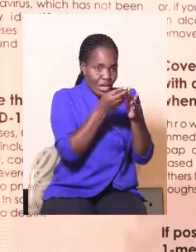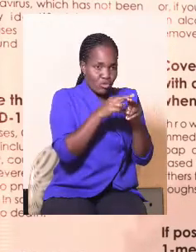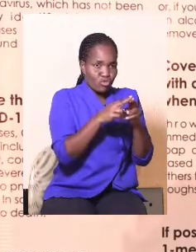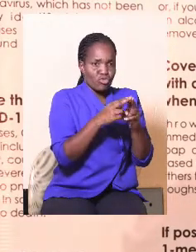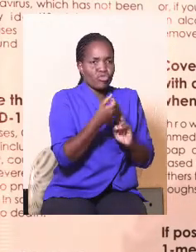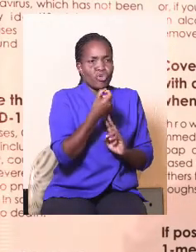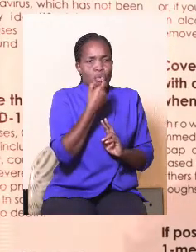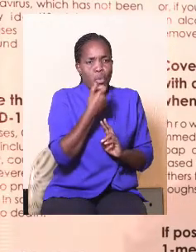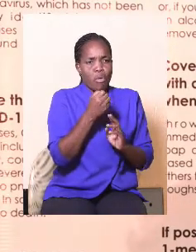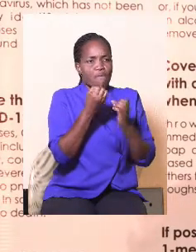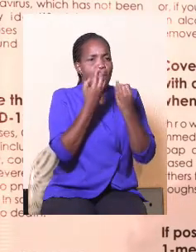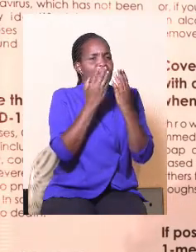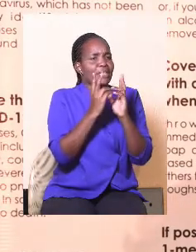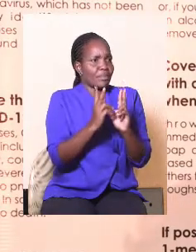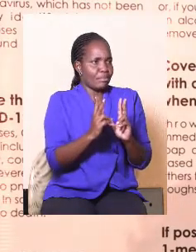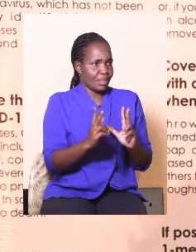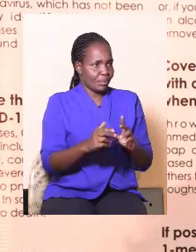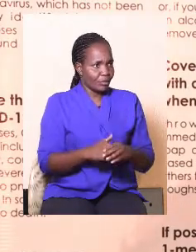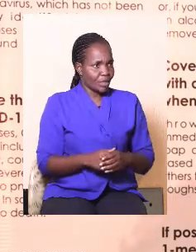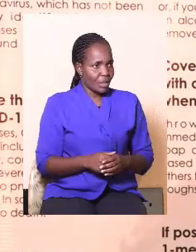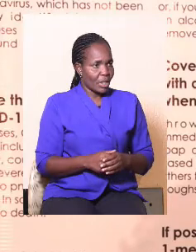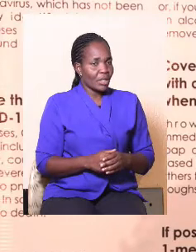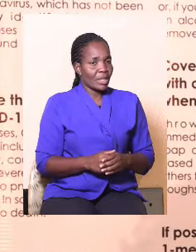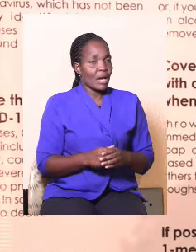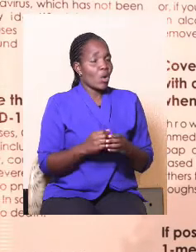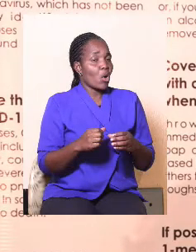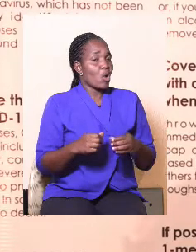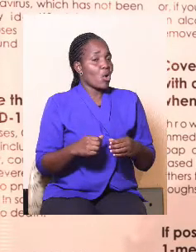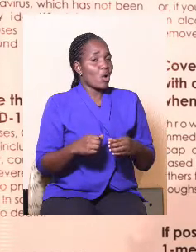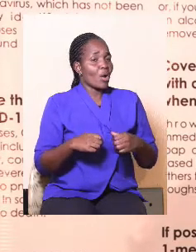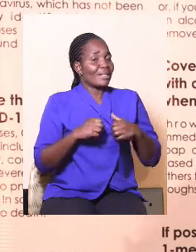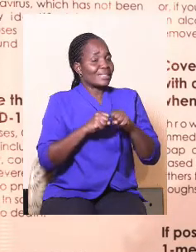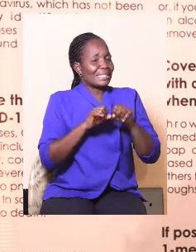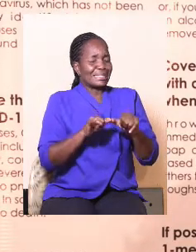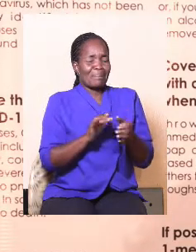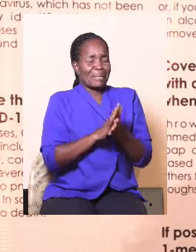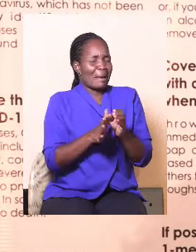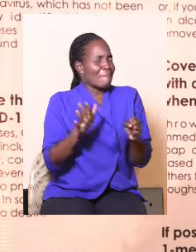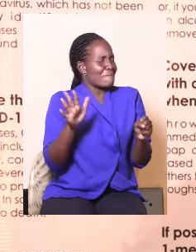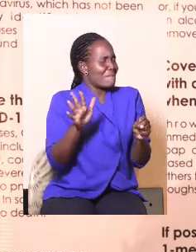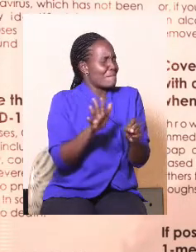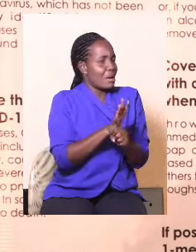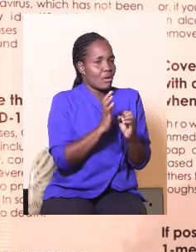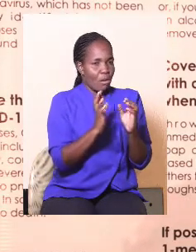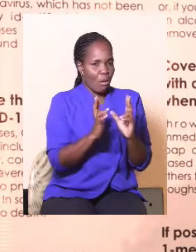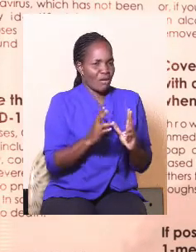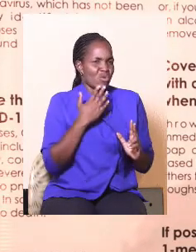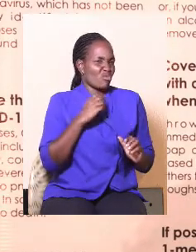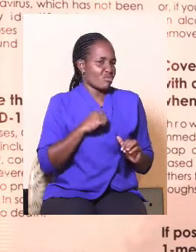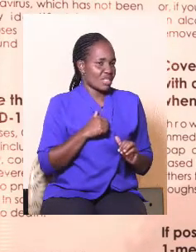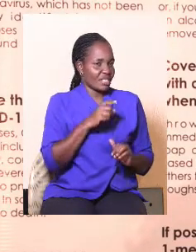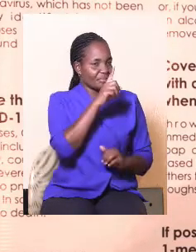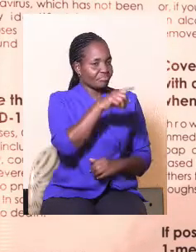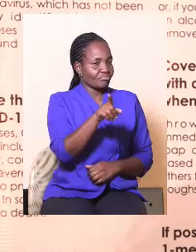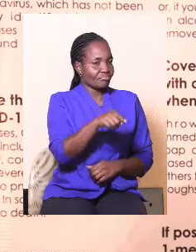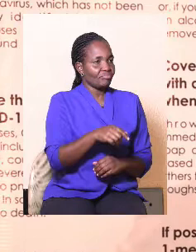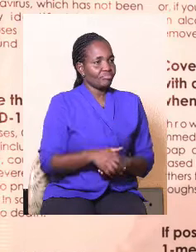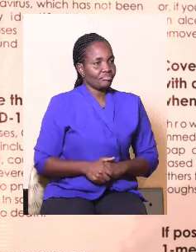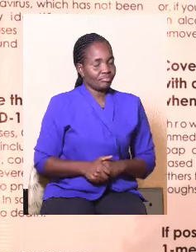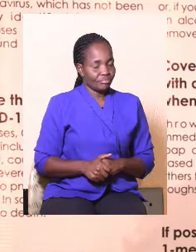many people, and your health system will be overwhelmed. So I think that's really the crux of the matter. First of all, you want to